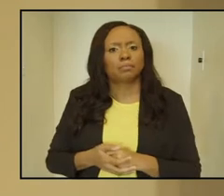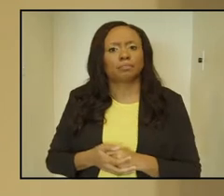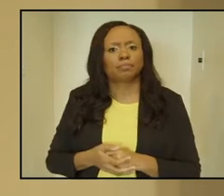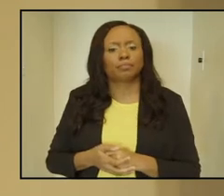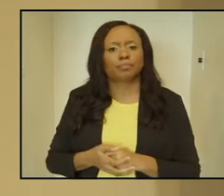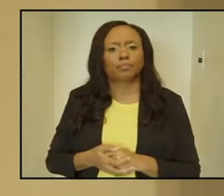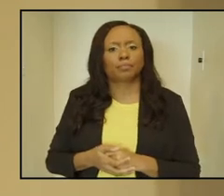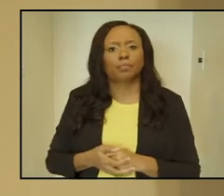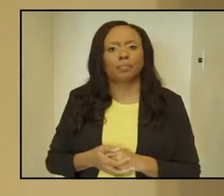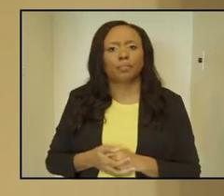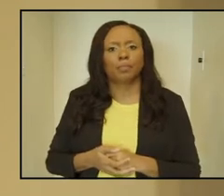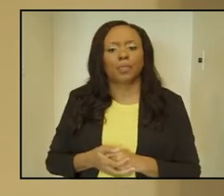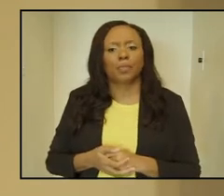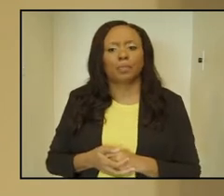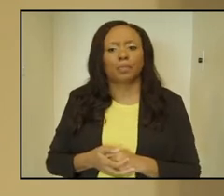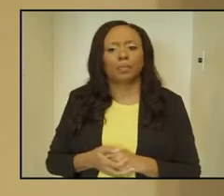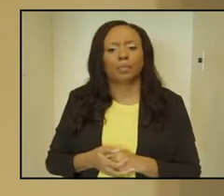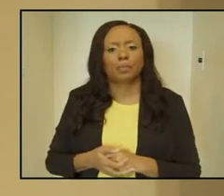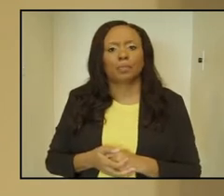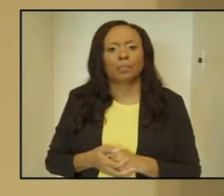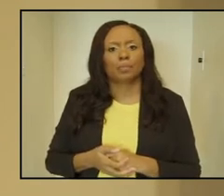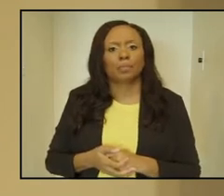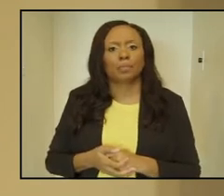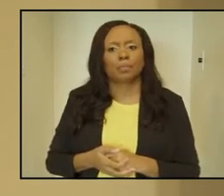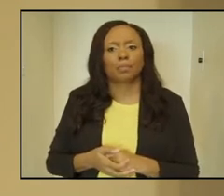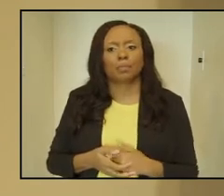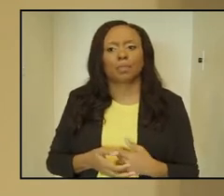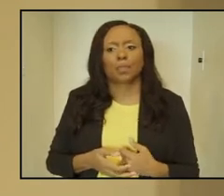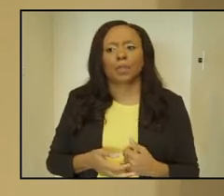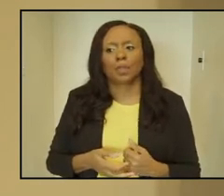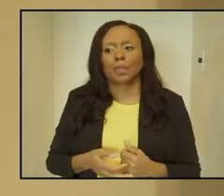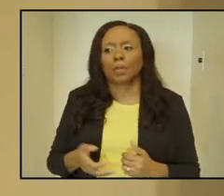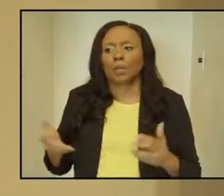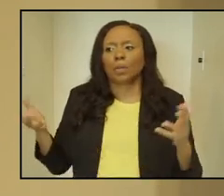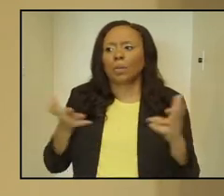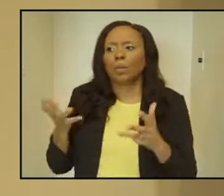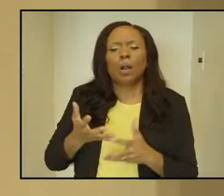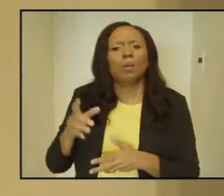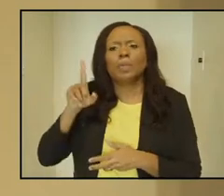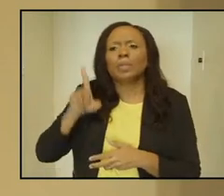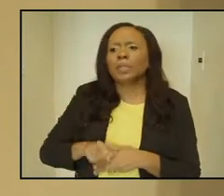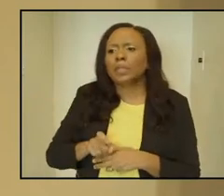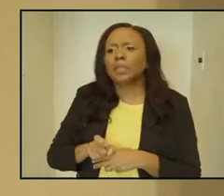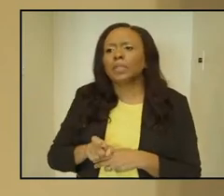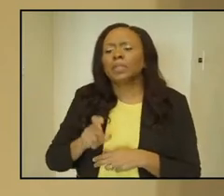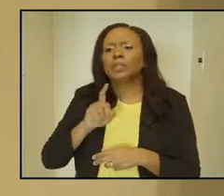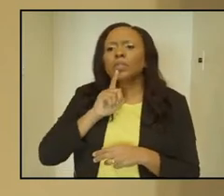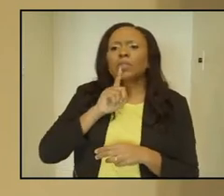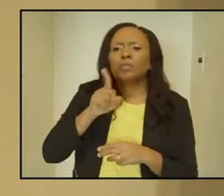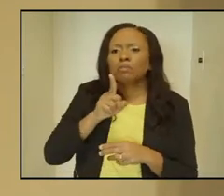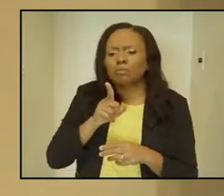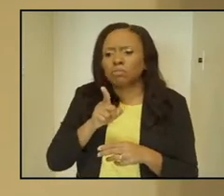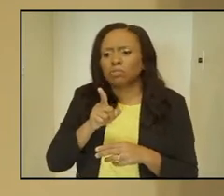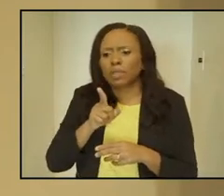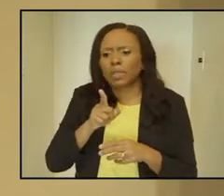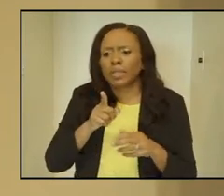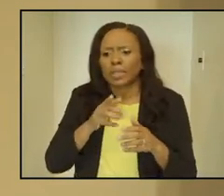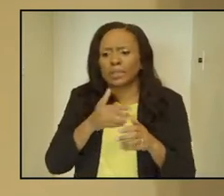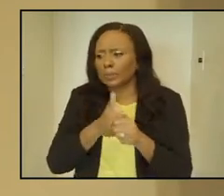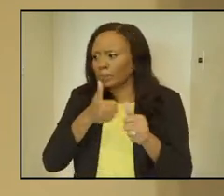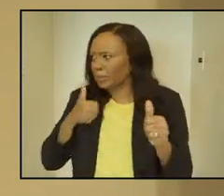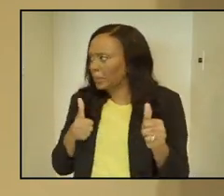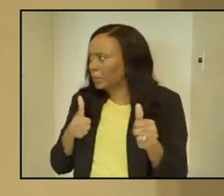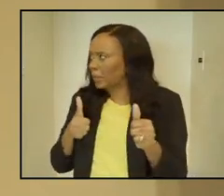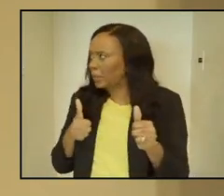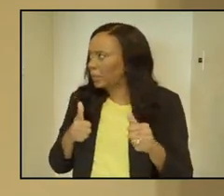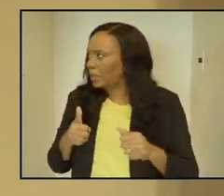What is the public mischief that we need to avoid? Can technology help us do